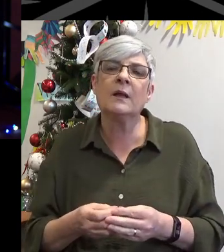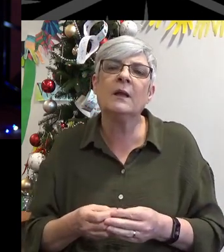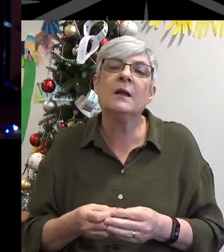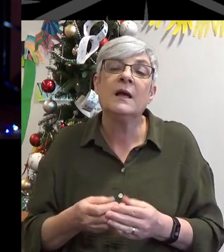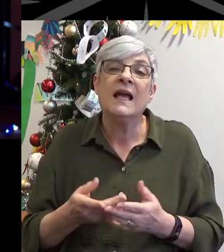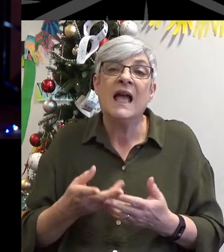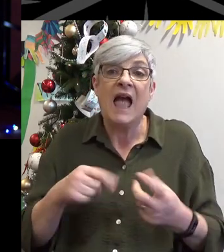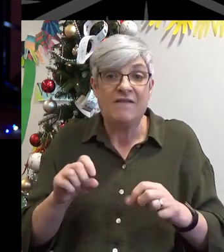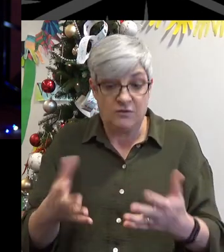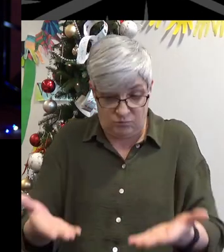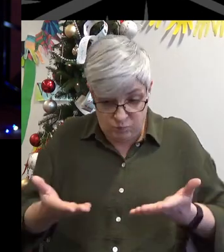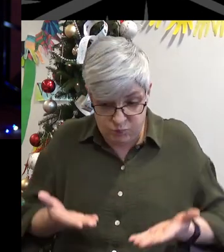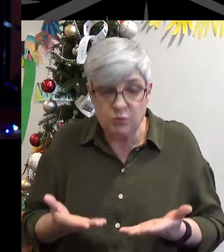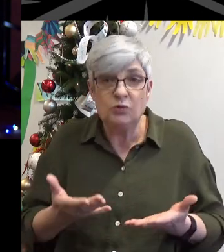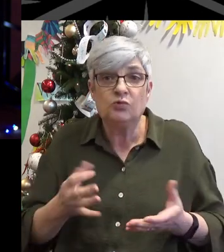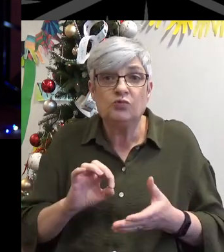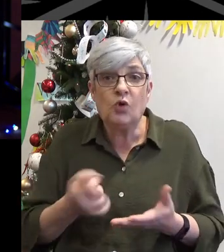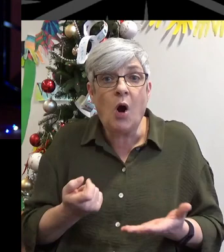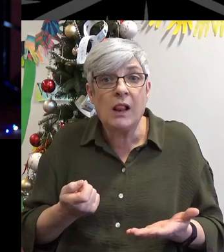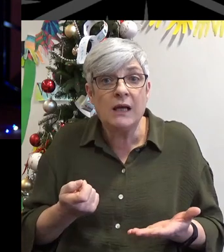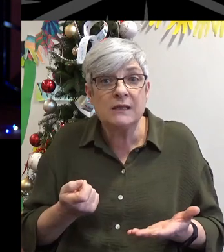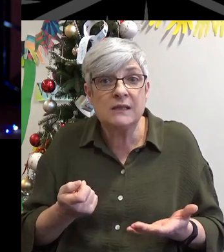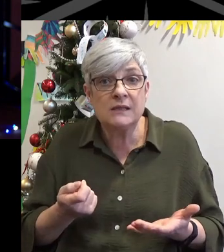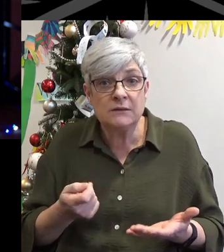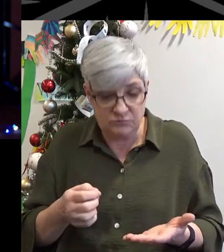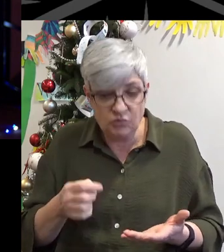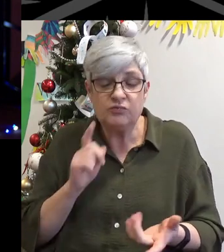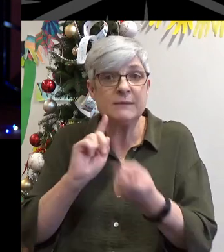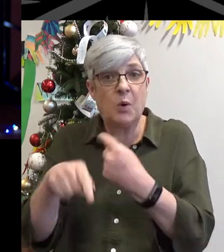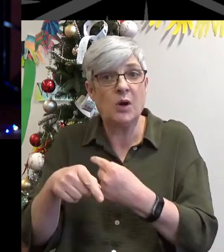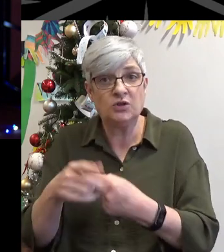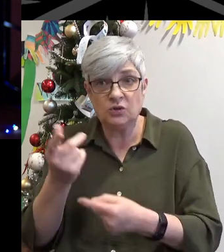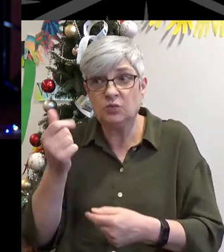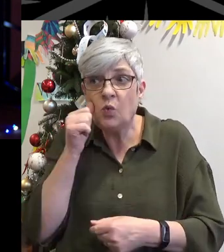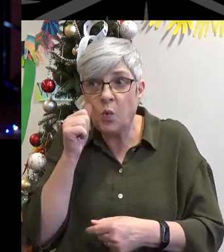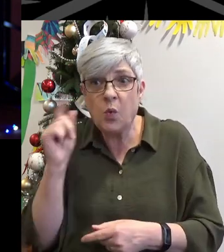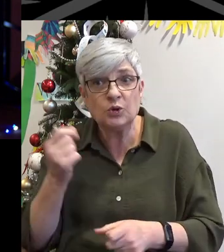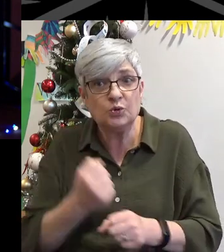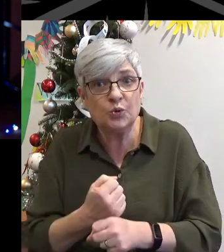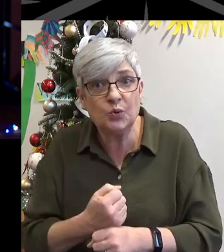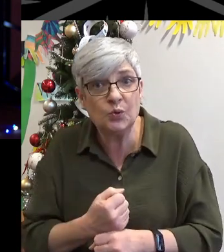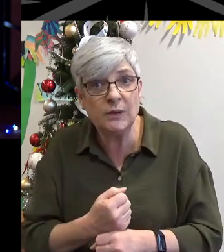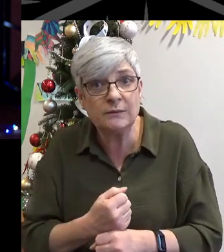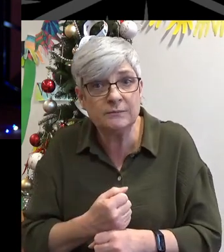If you're given chocolates, you make a response. You know what to do with them.